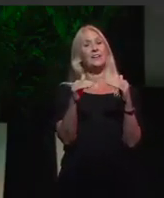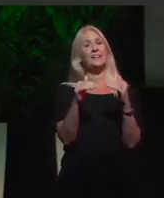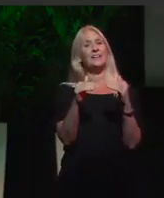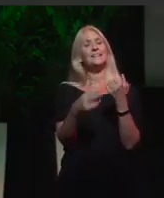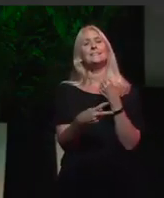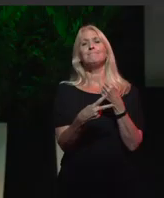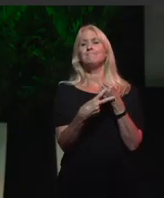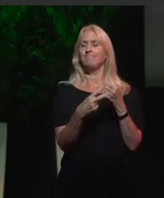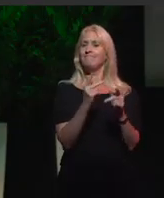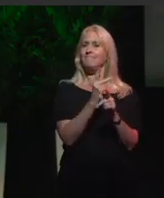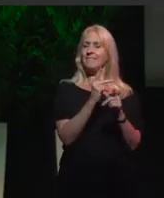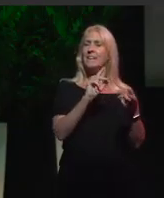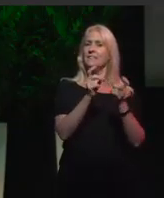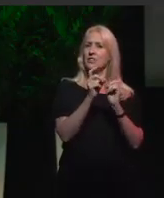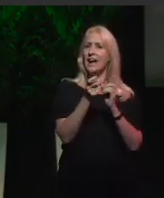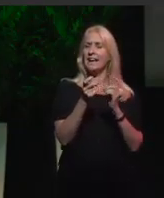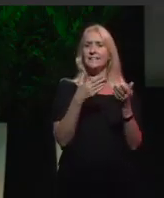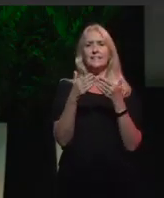amid order.